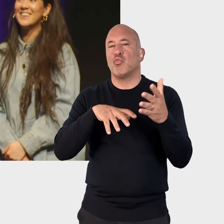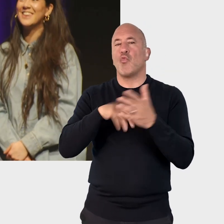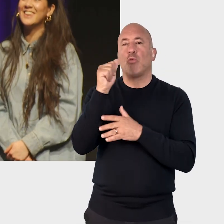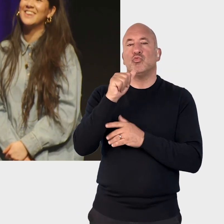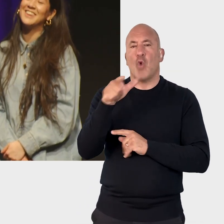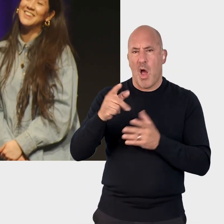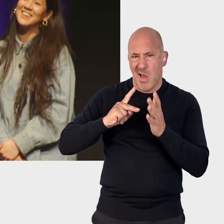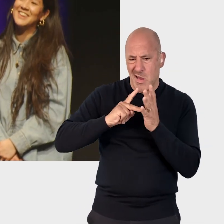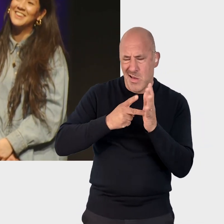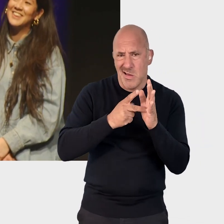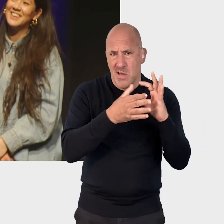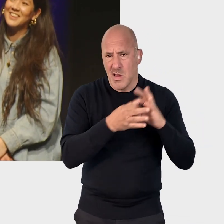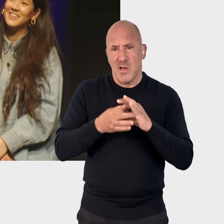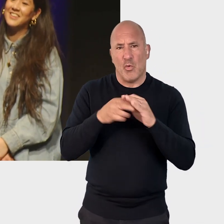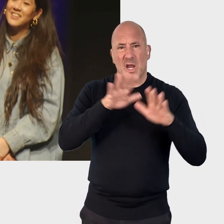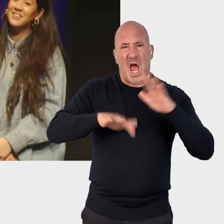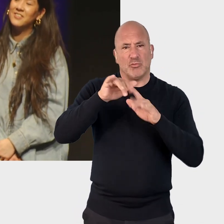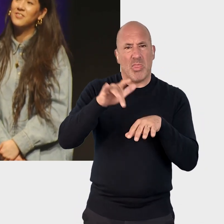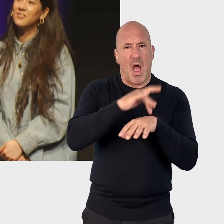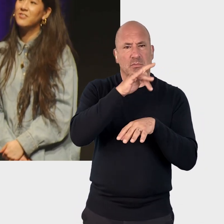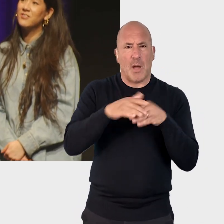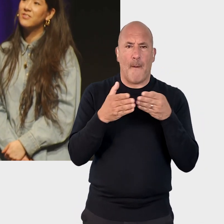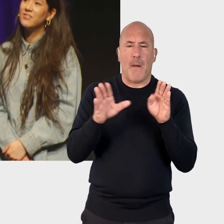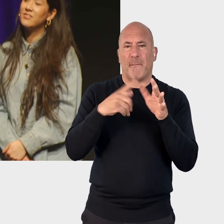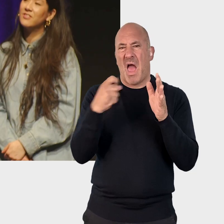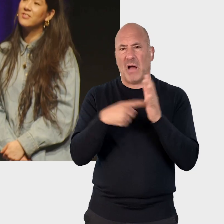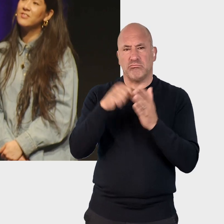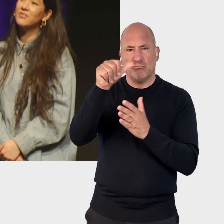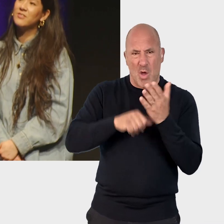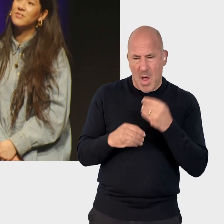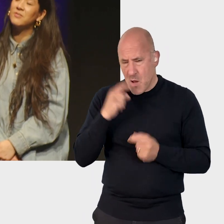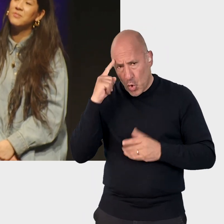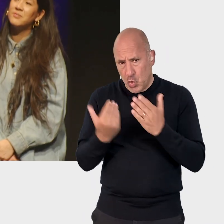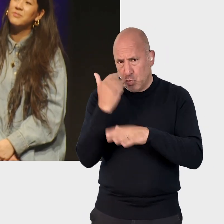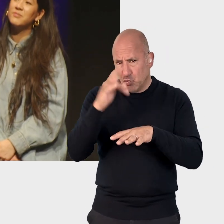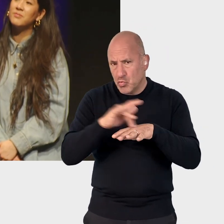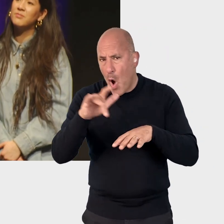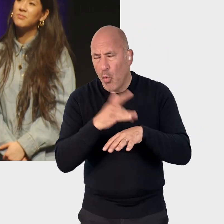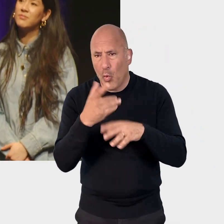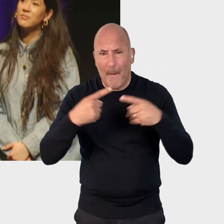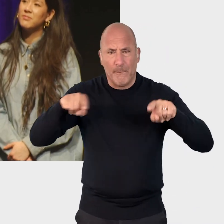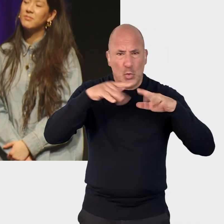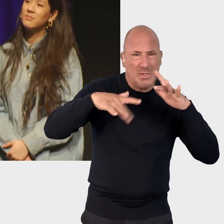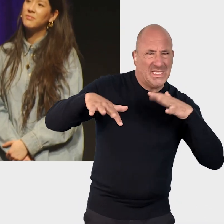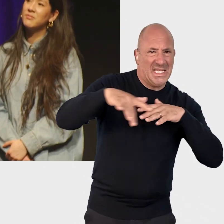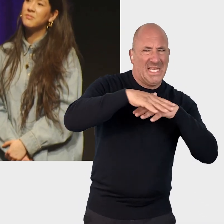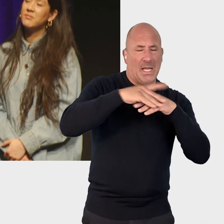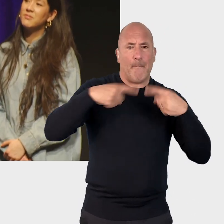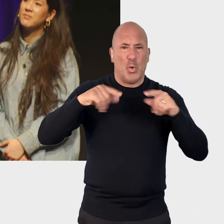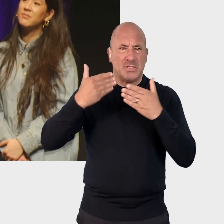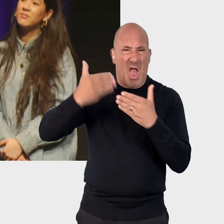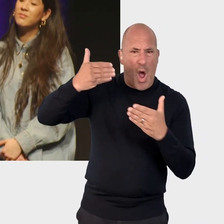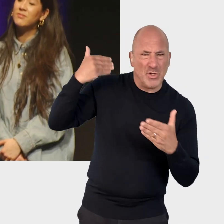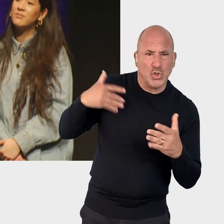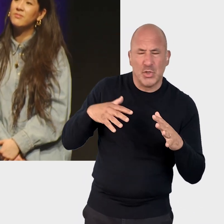But when the Sunderland Empire and Sunderland Culture were kind of cooking up plans with the National Theatre's Public Acts programme